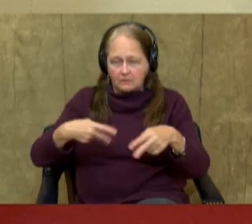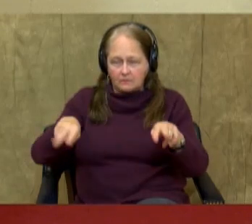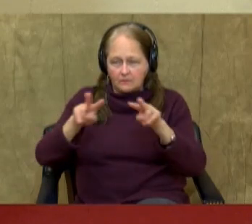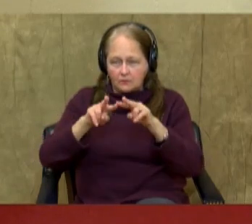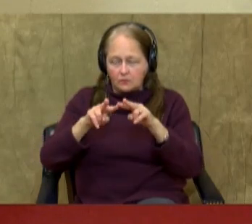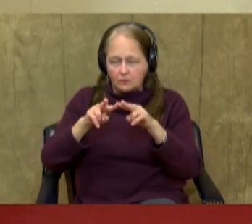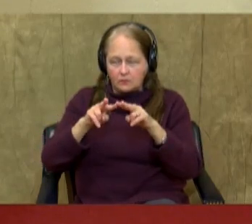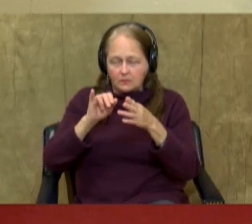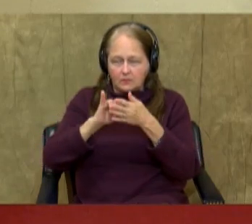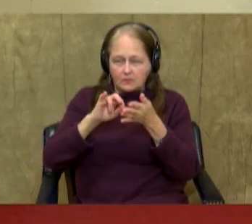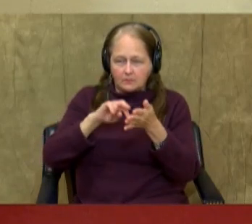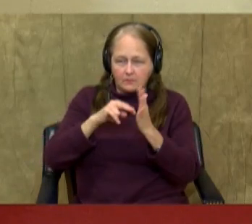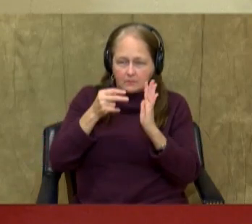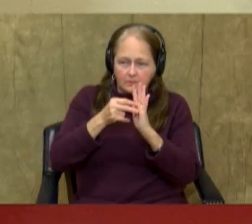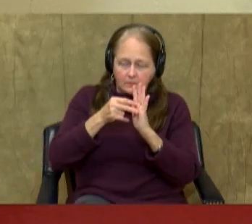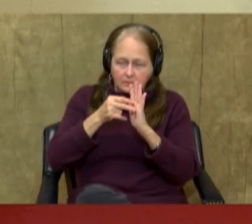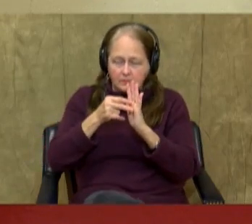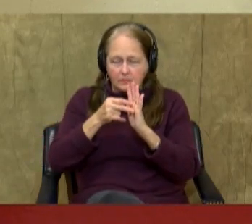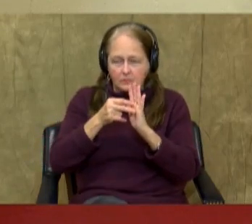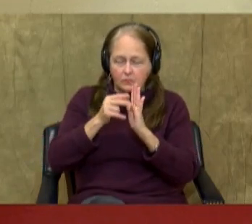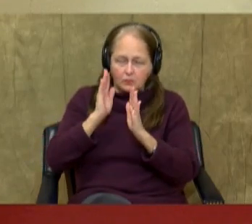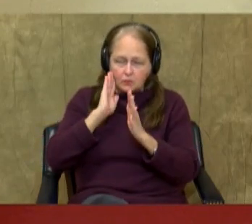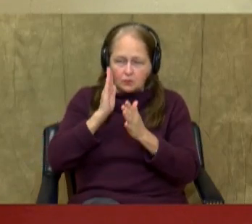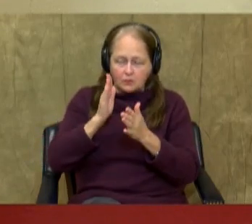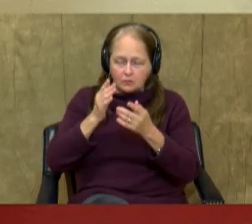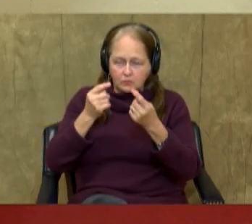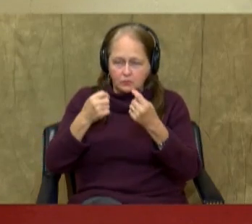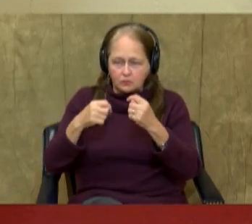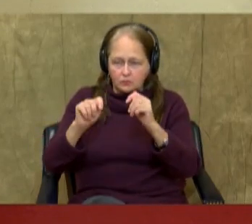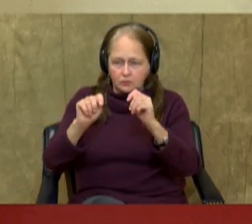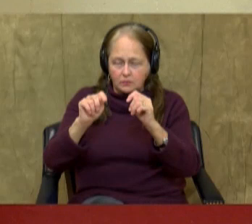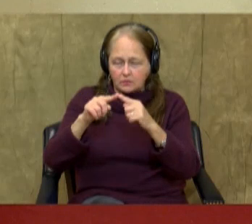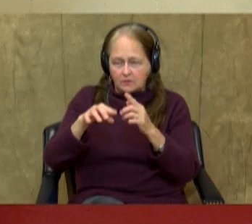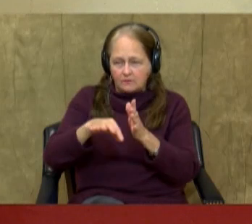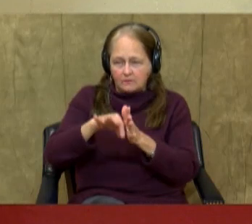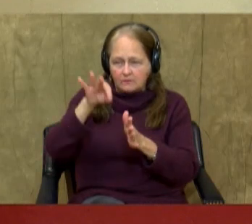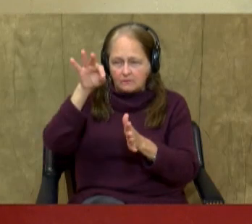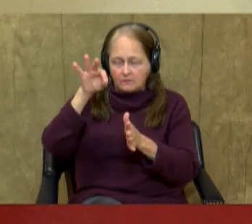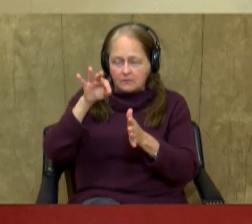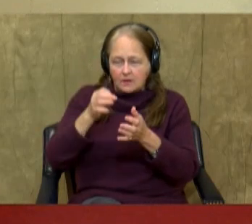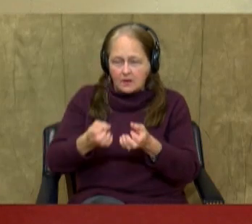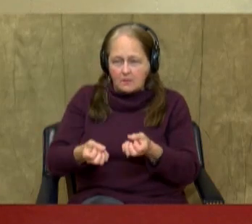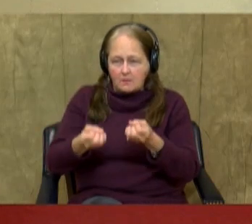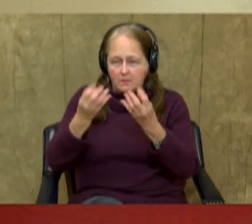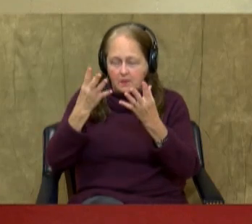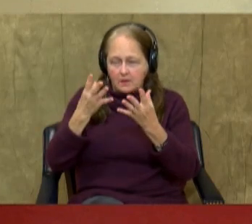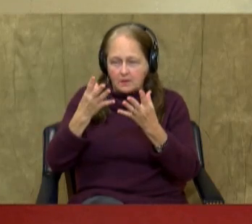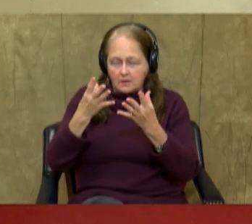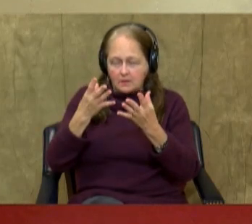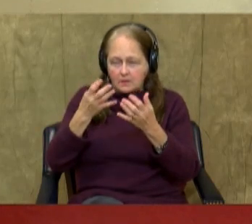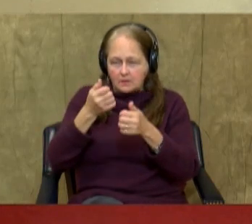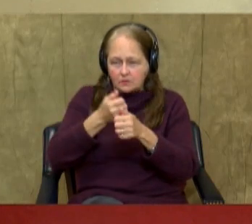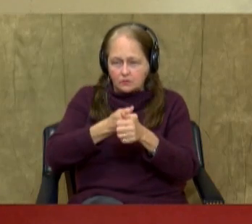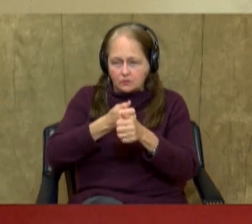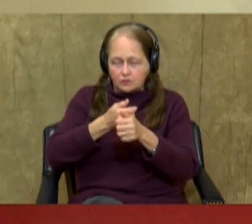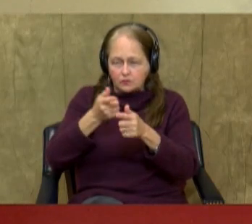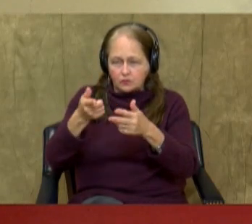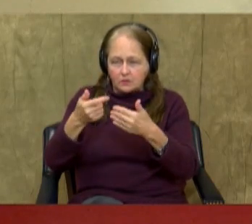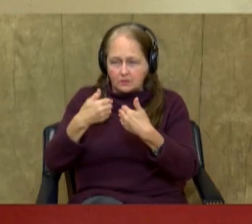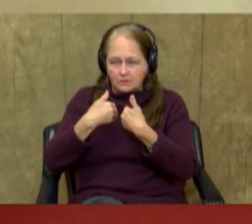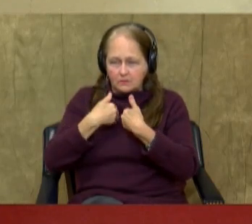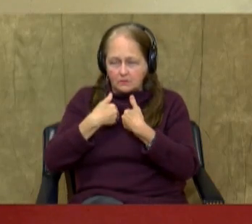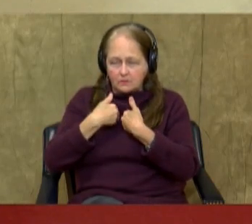So what this means is we are trying to find out how many of each thing you